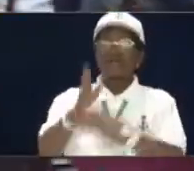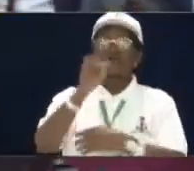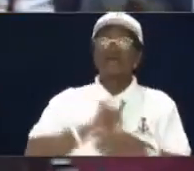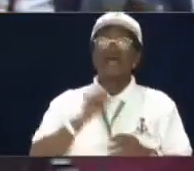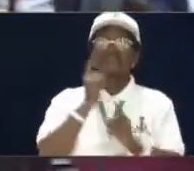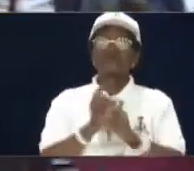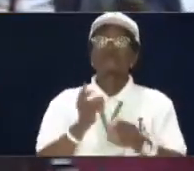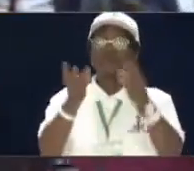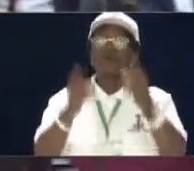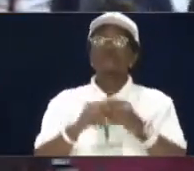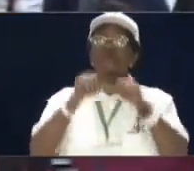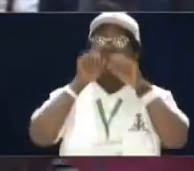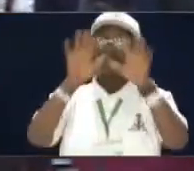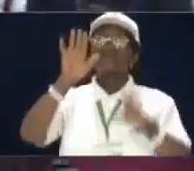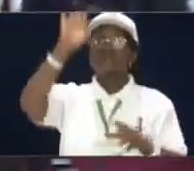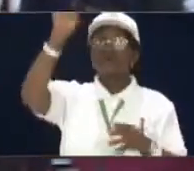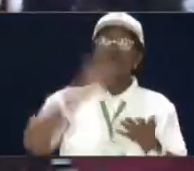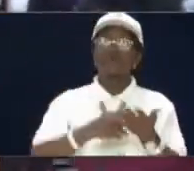name.